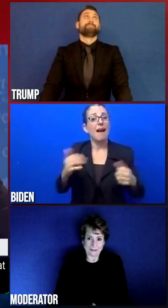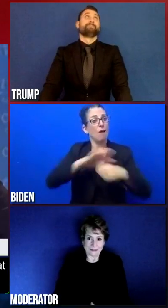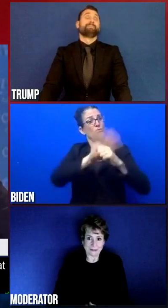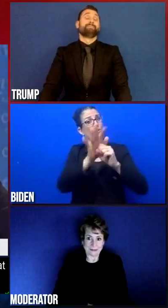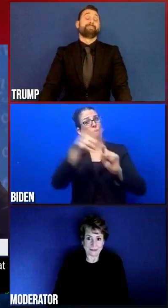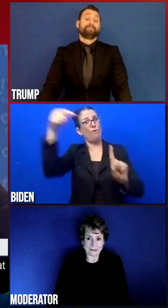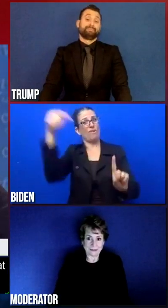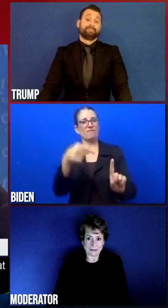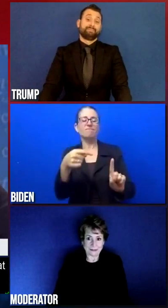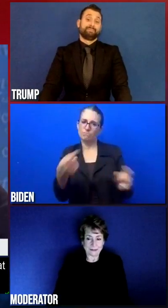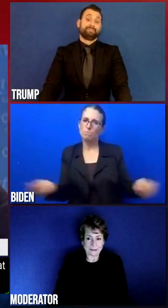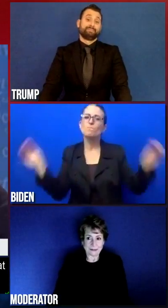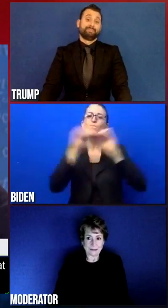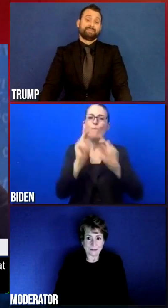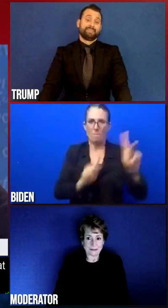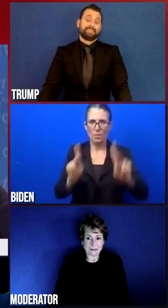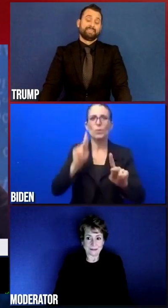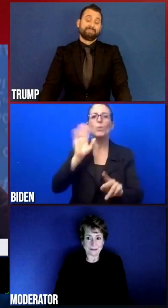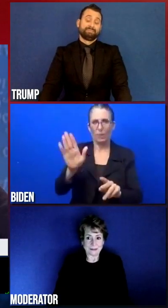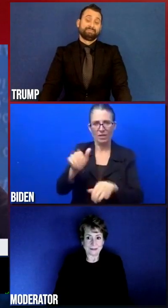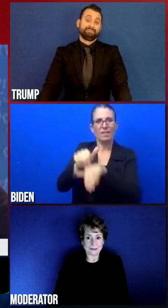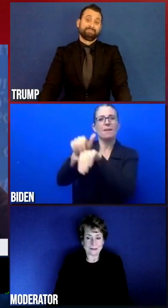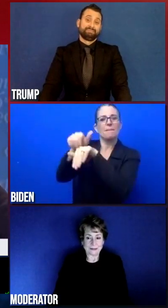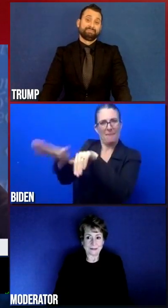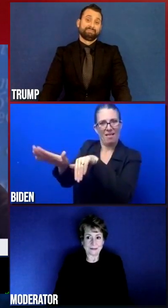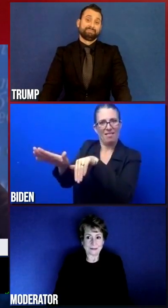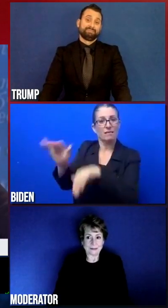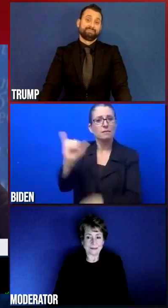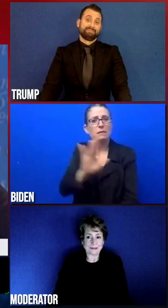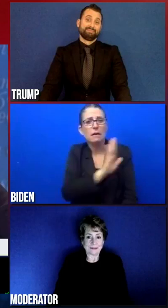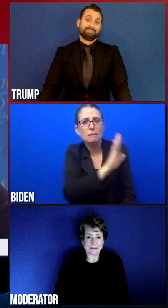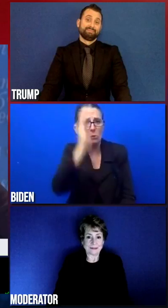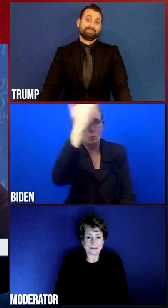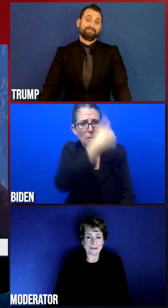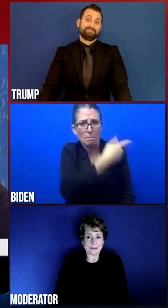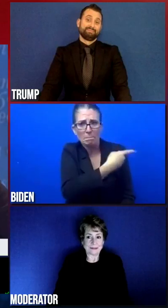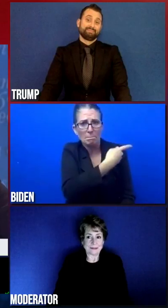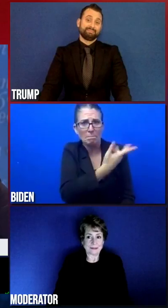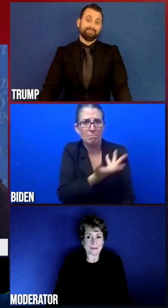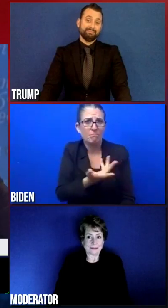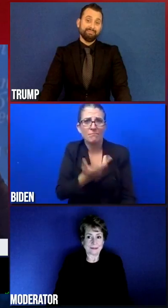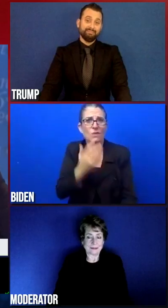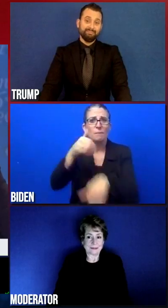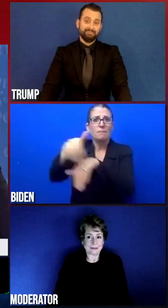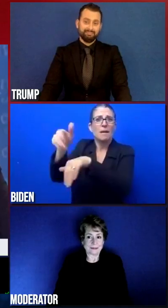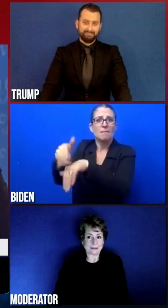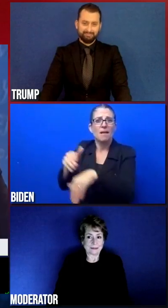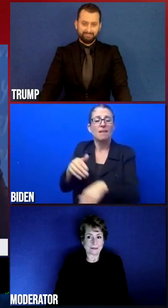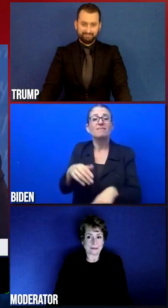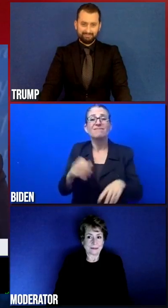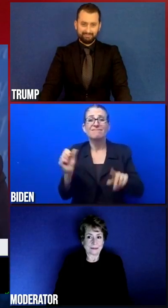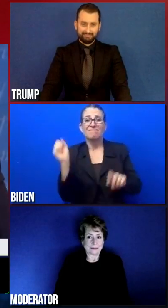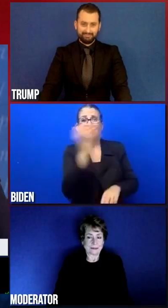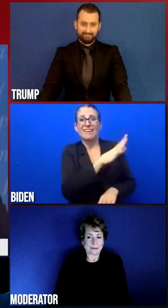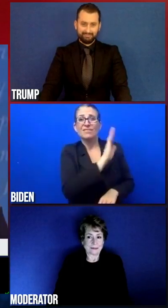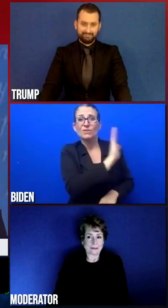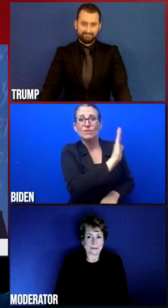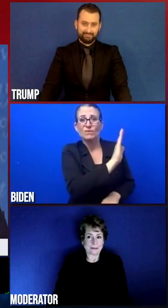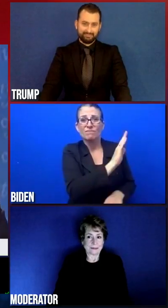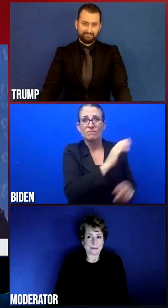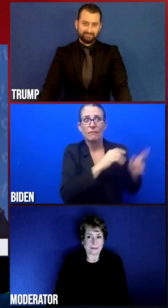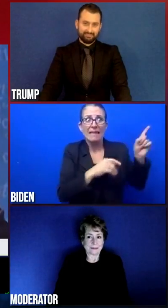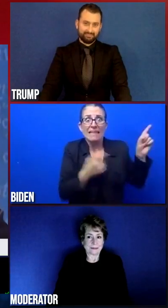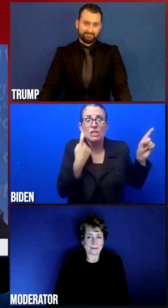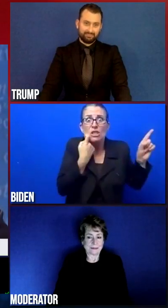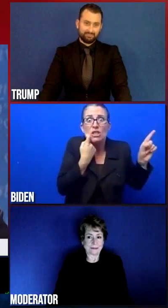sends his ballot to Florida, number one. Number two, we're going to make sure that those people who want to vote in person are able to vote because